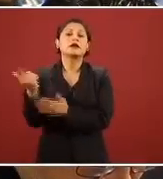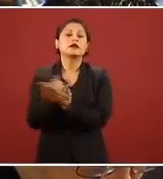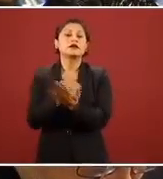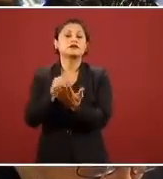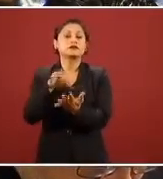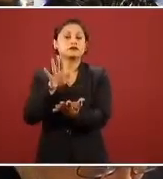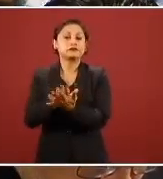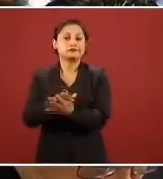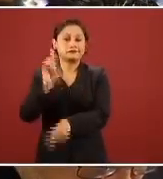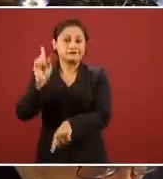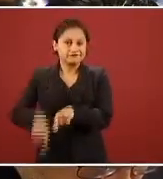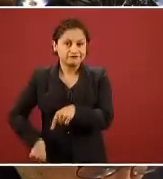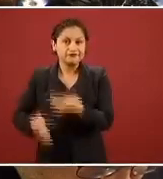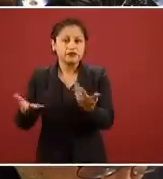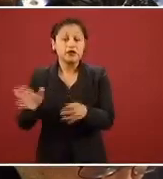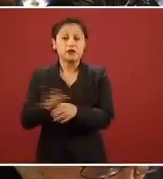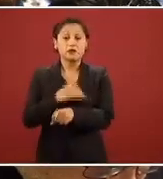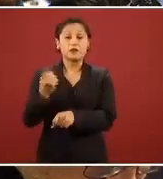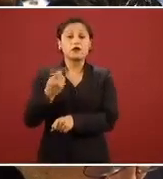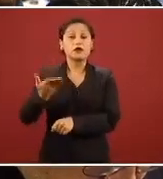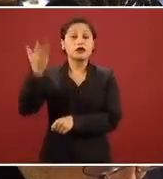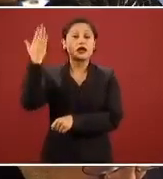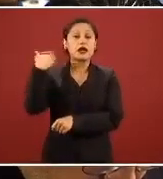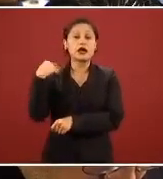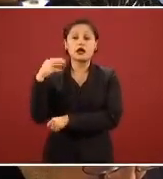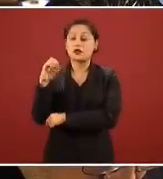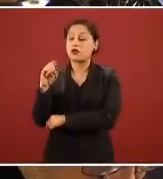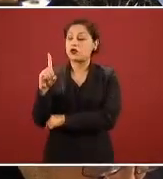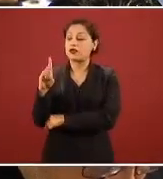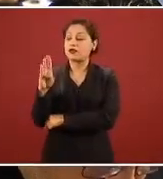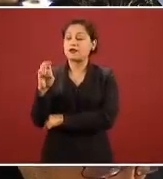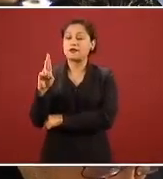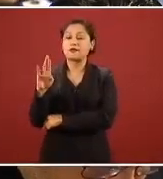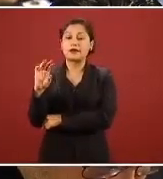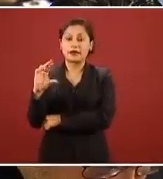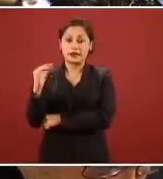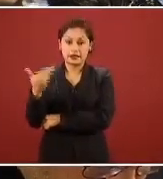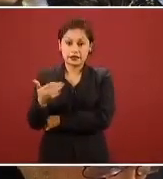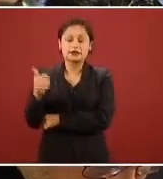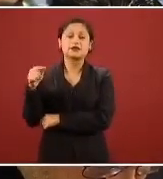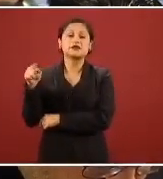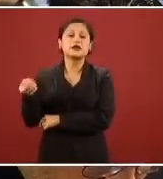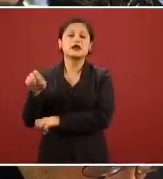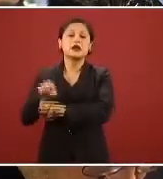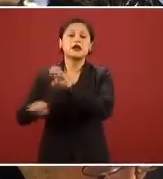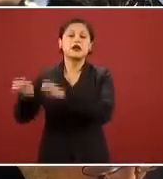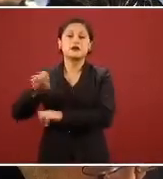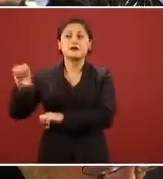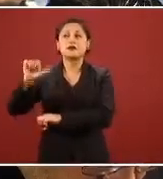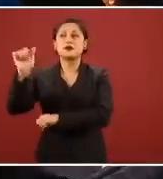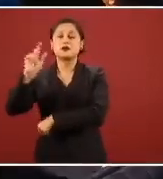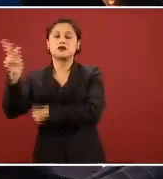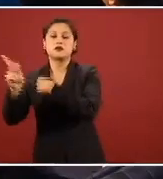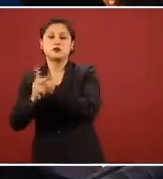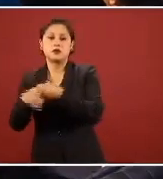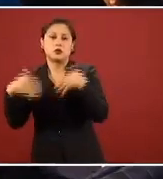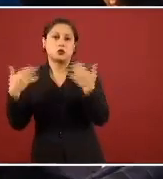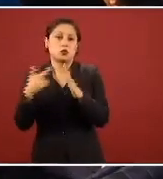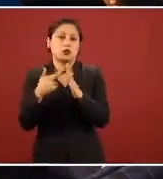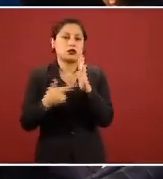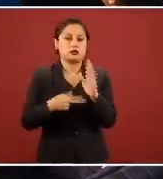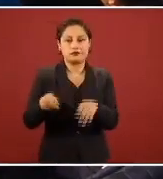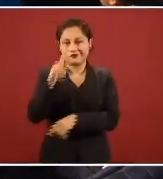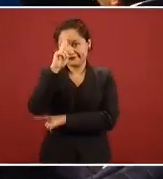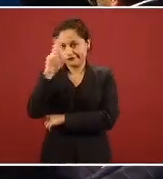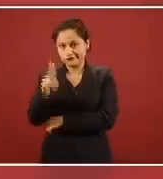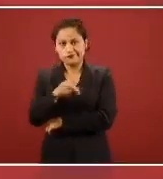que se obtuvieron de Odebrecht, bueno, pues venían de una compañía extranjera y esto está penado. Esta es mi primera pregunta. Gracias. Bueno, lo